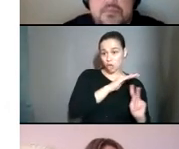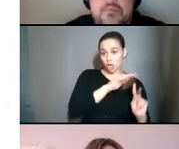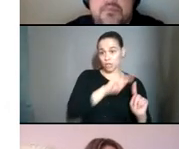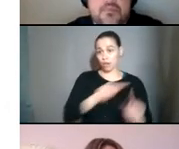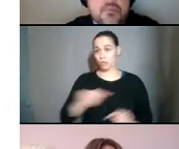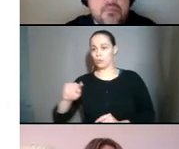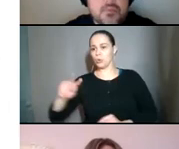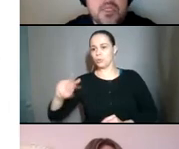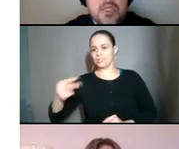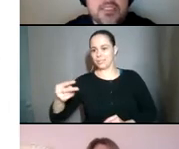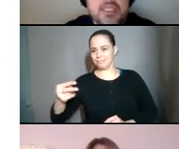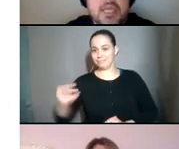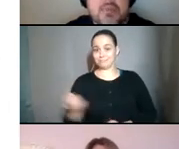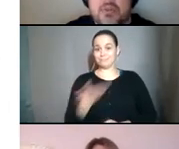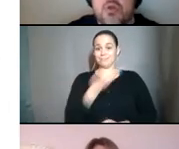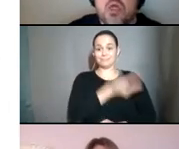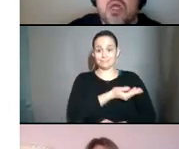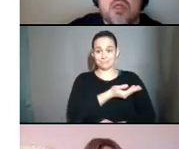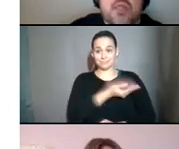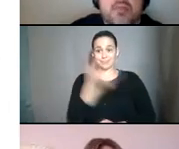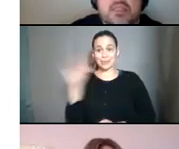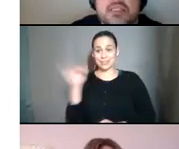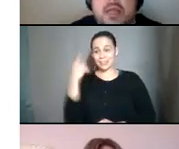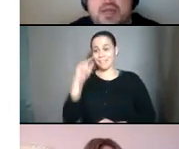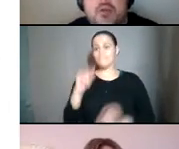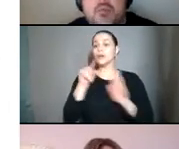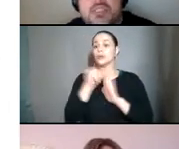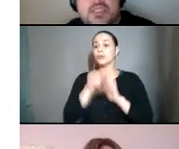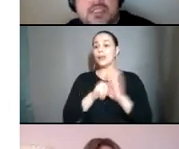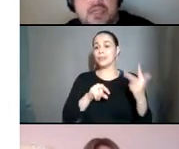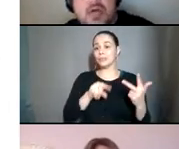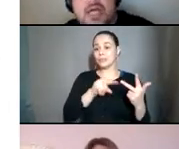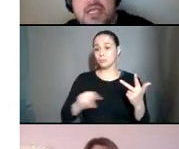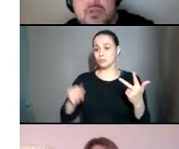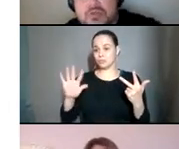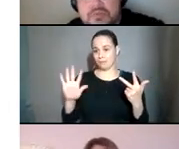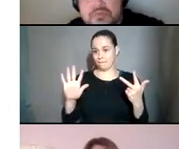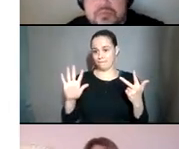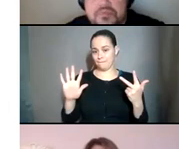This is the learning environment for students in grades 3 through 5.